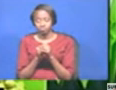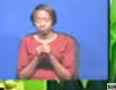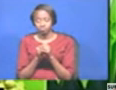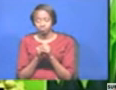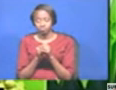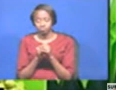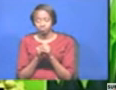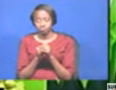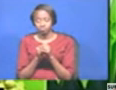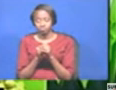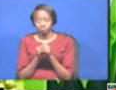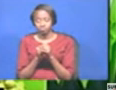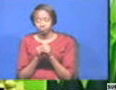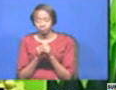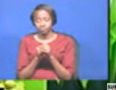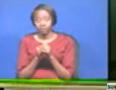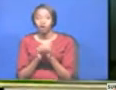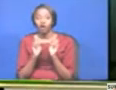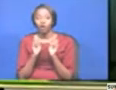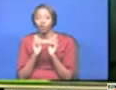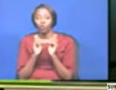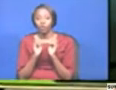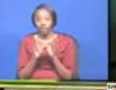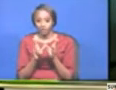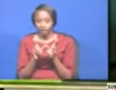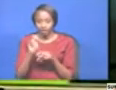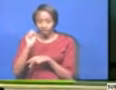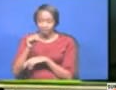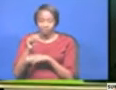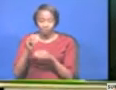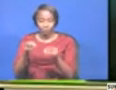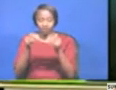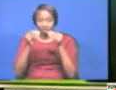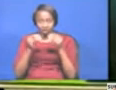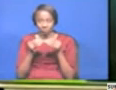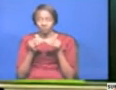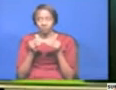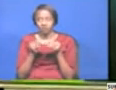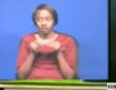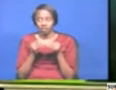yes, I've just been given figures here.